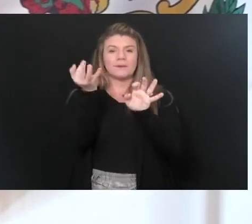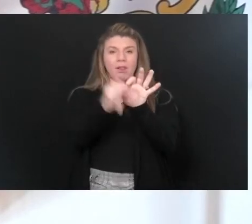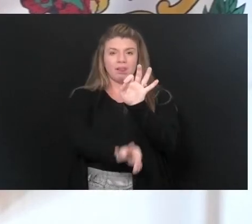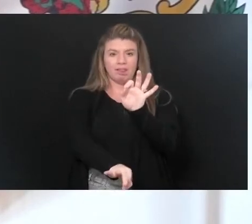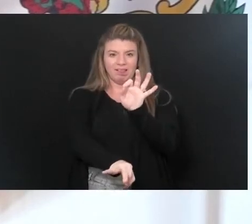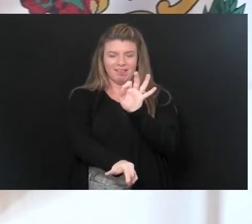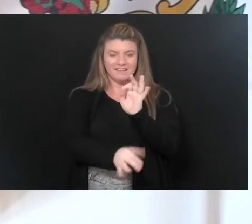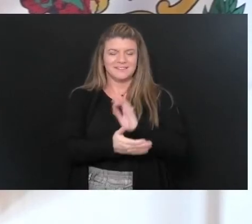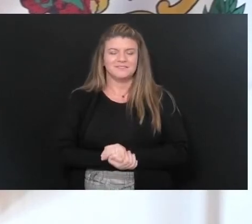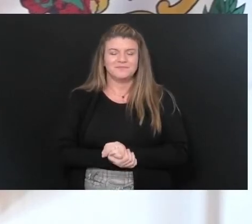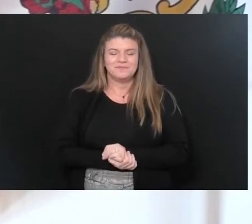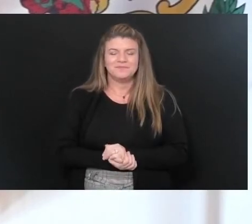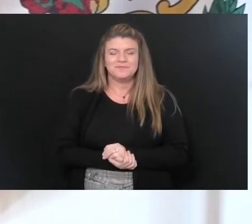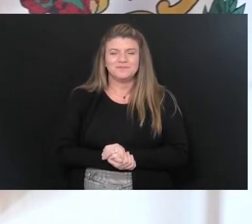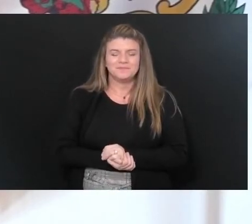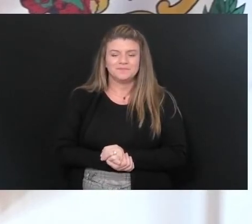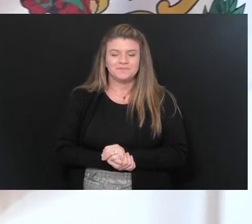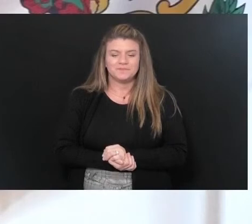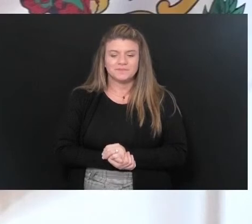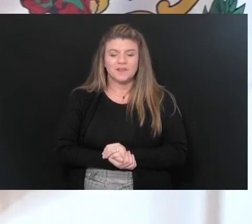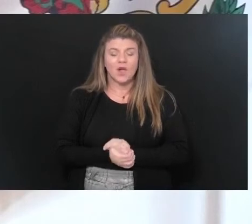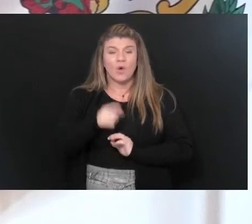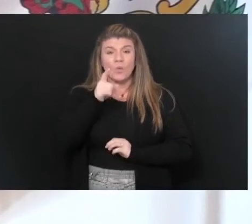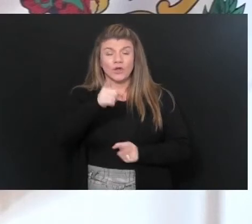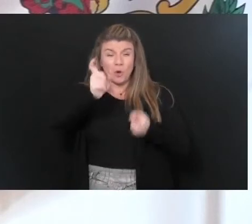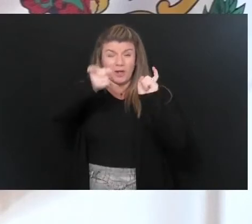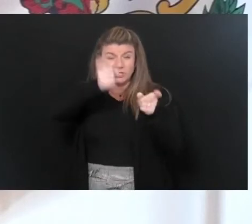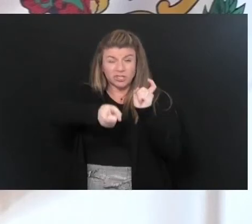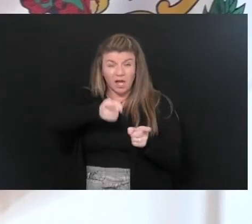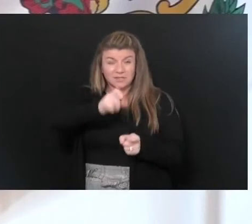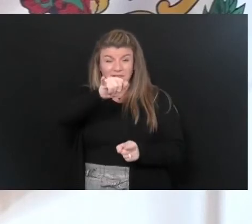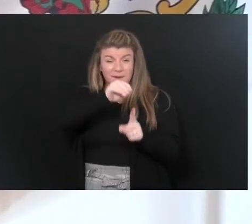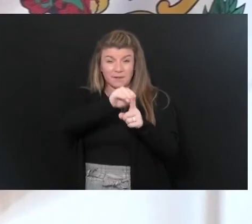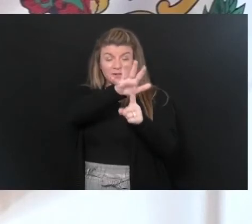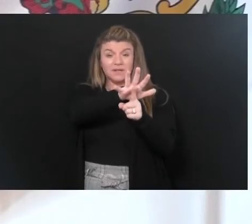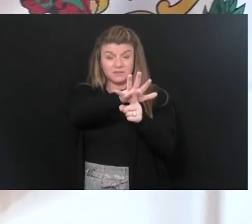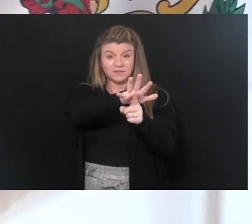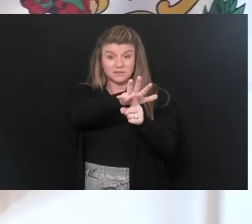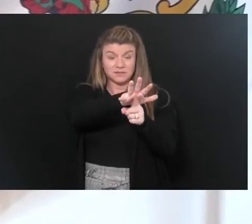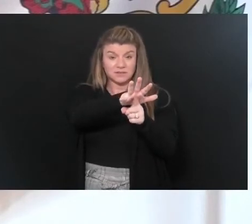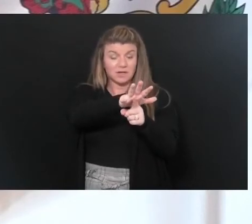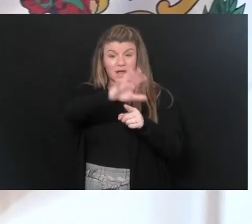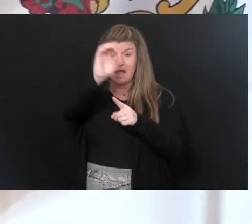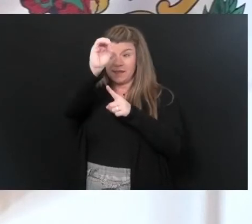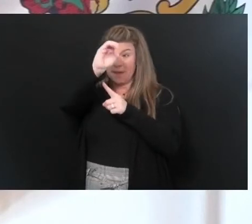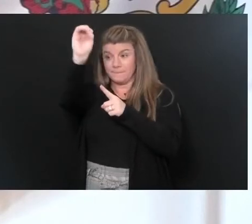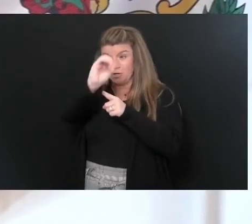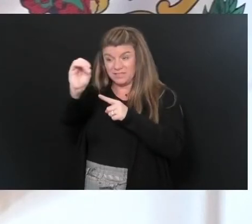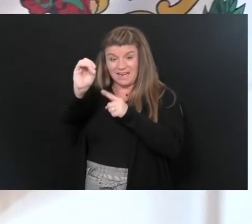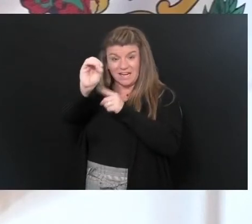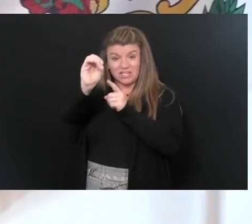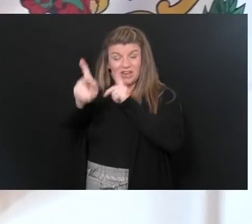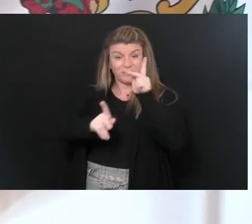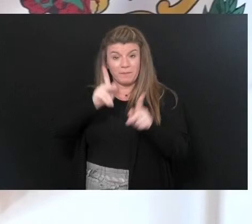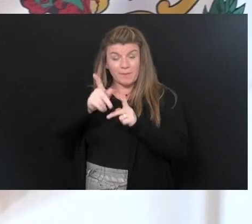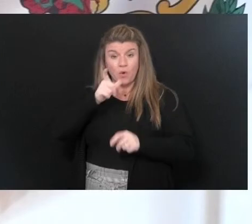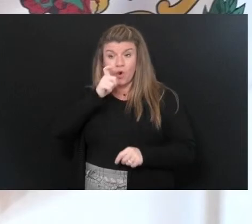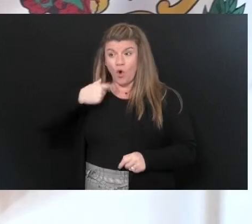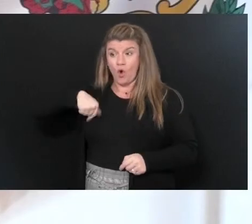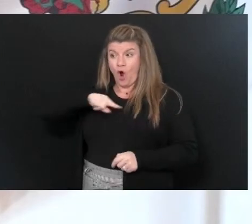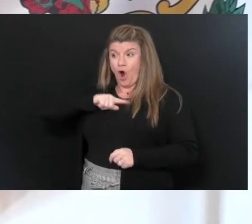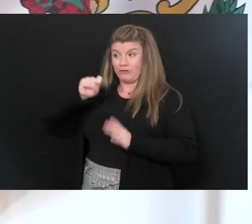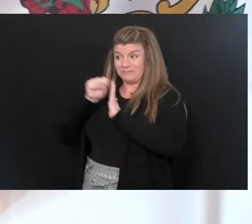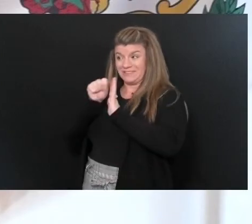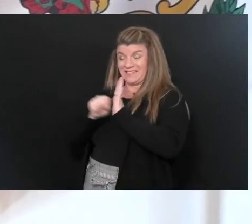simple. When you adjust for population, the percentage of people that we have in nursing homes